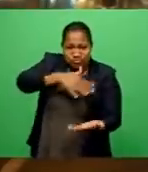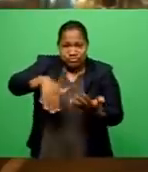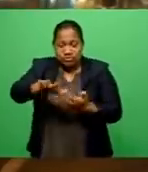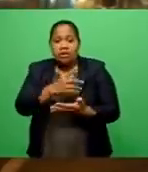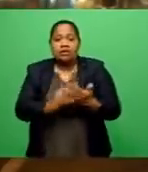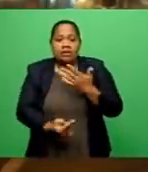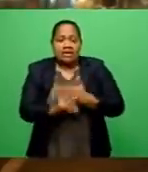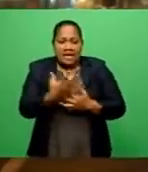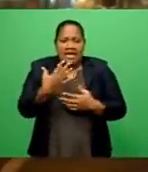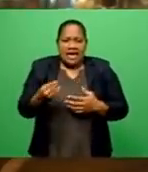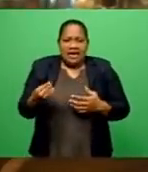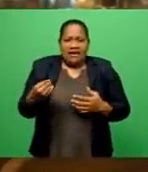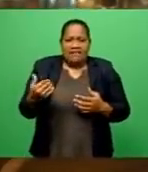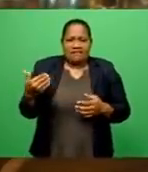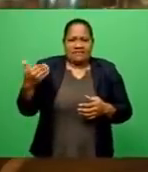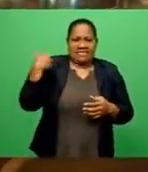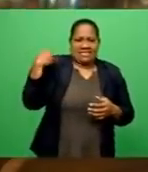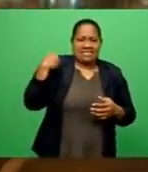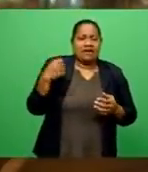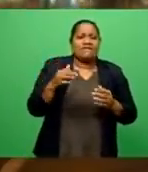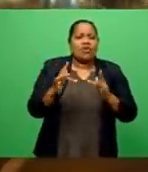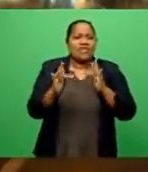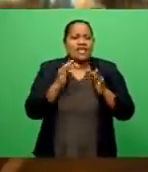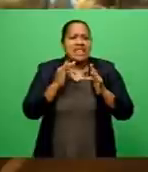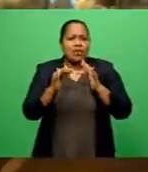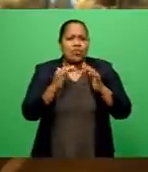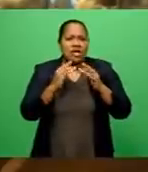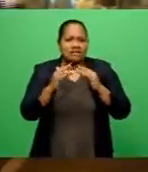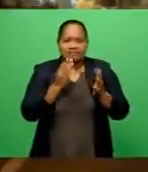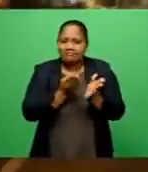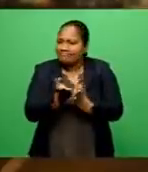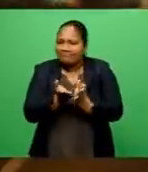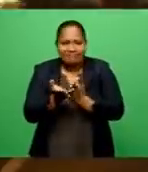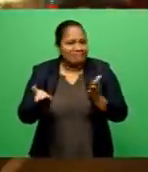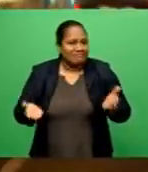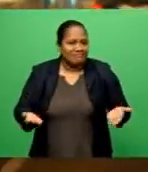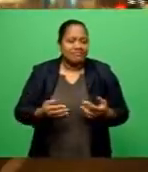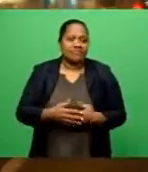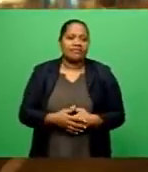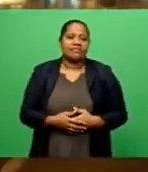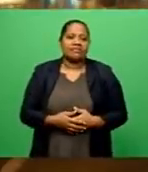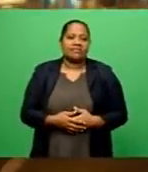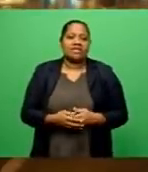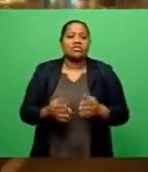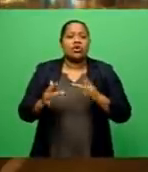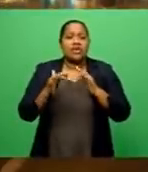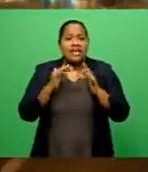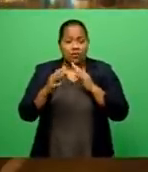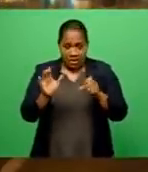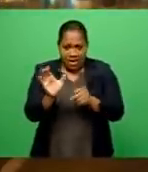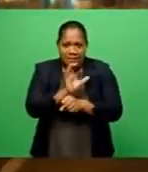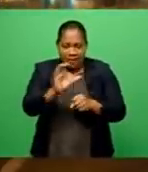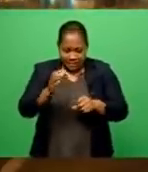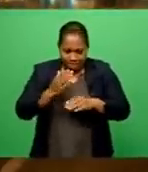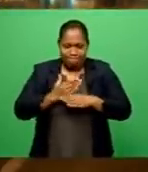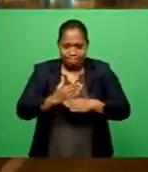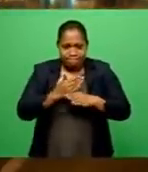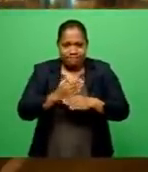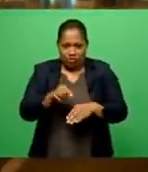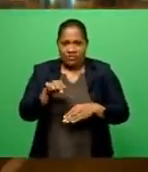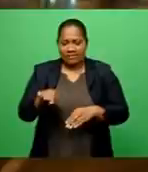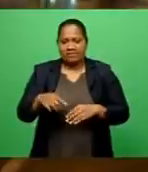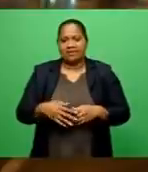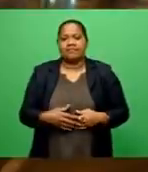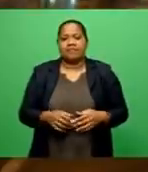intermittent disruption to network services, and this will also, the network companies are also working towards resorting this,